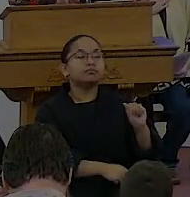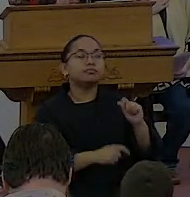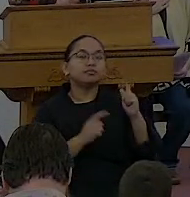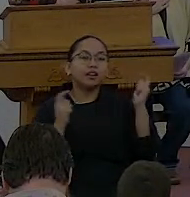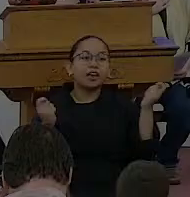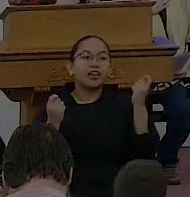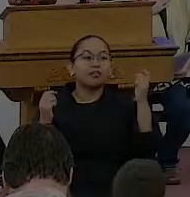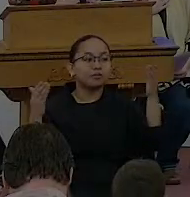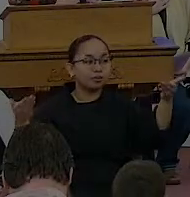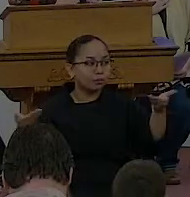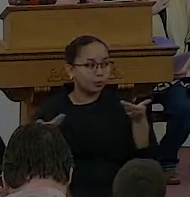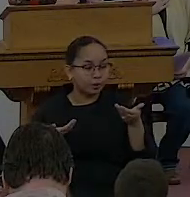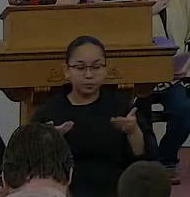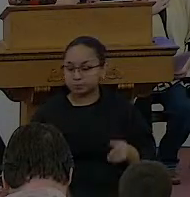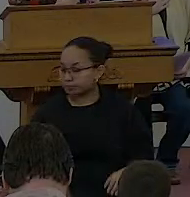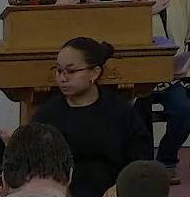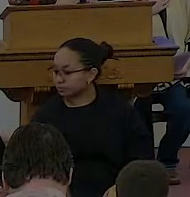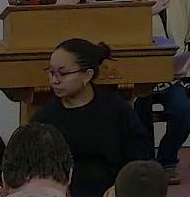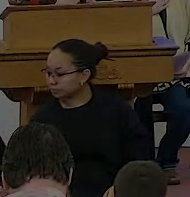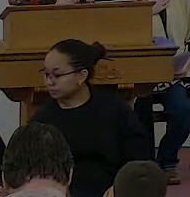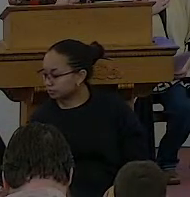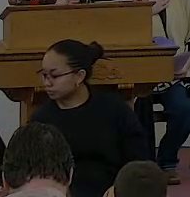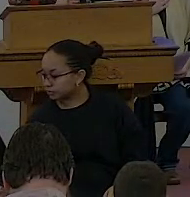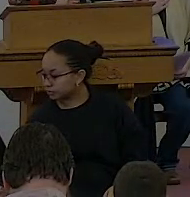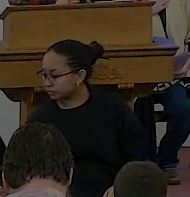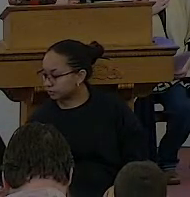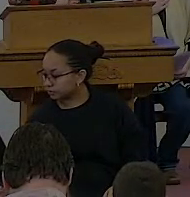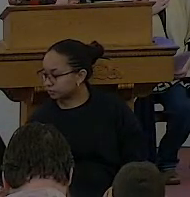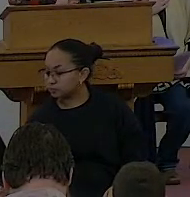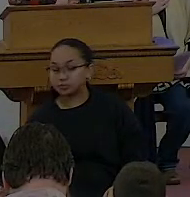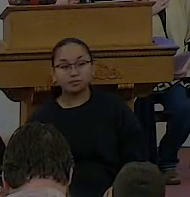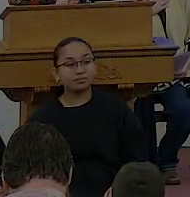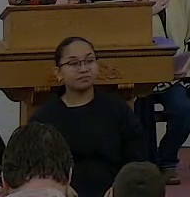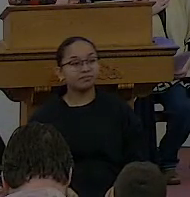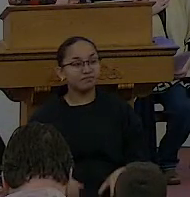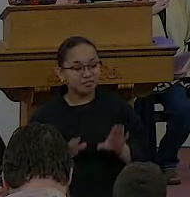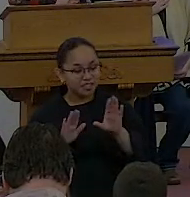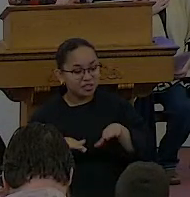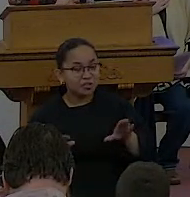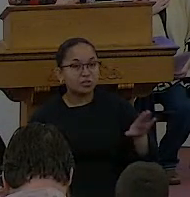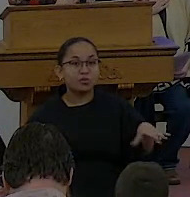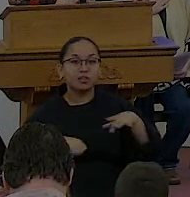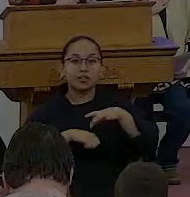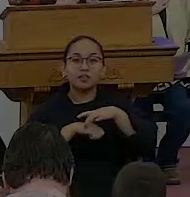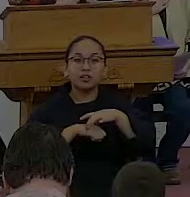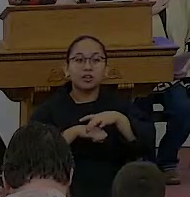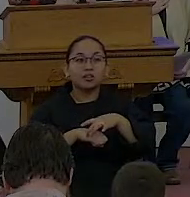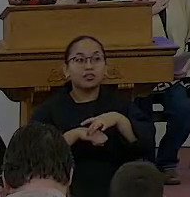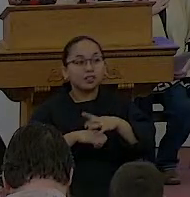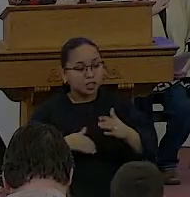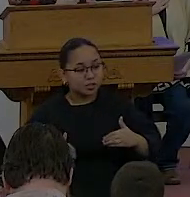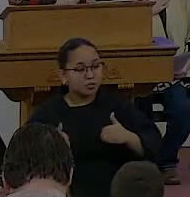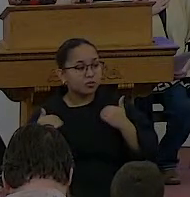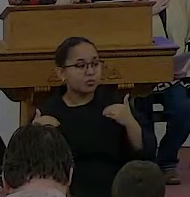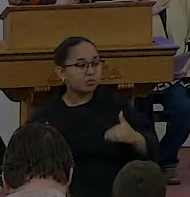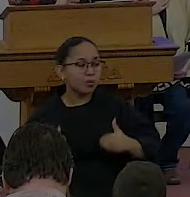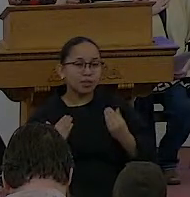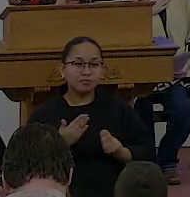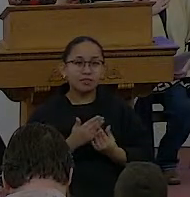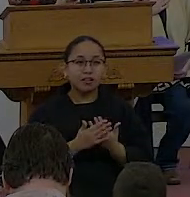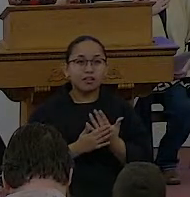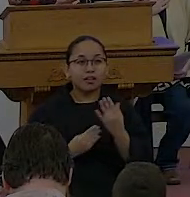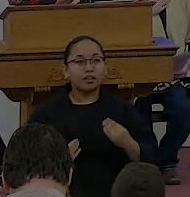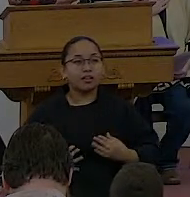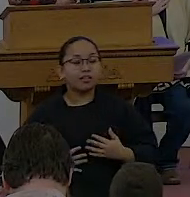welcome. Hail and welcome. Children of the earth, youth growing and being,